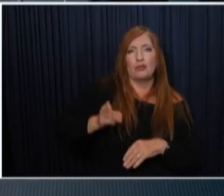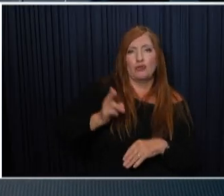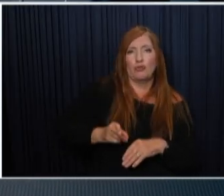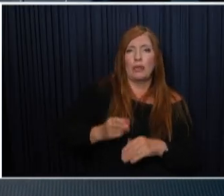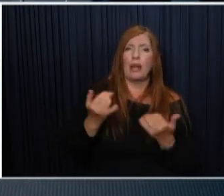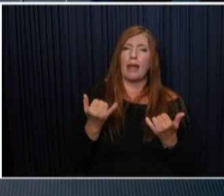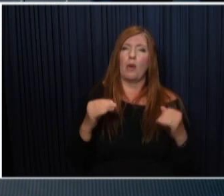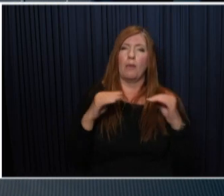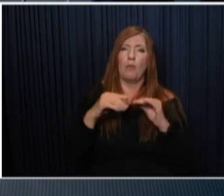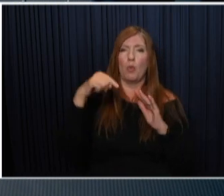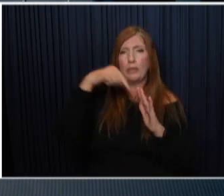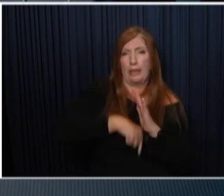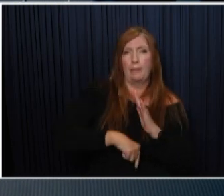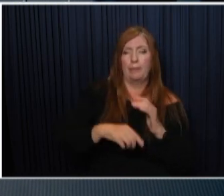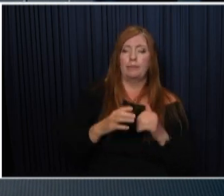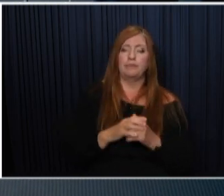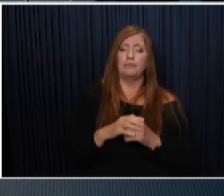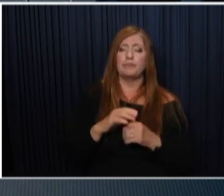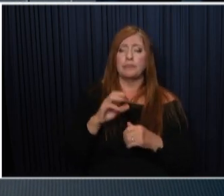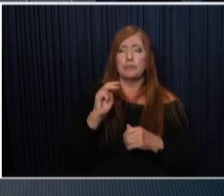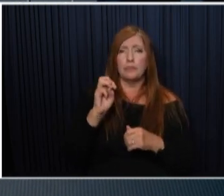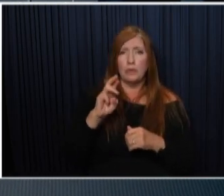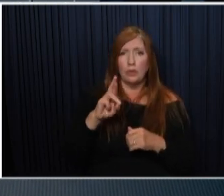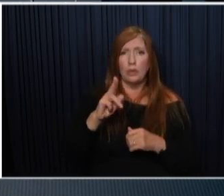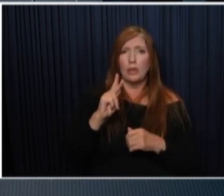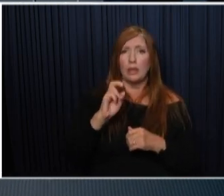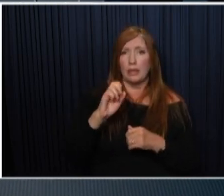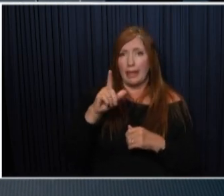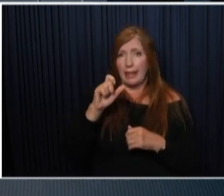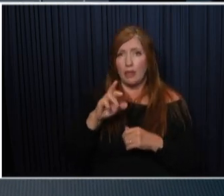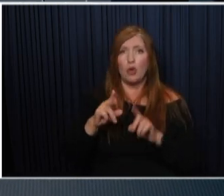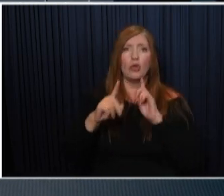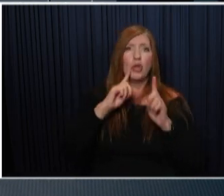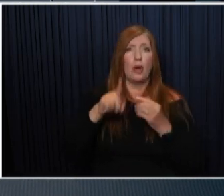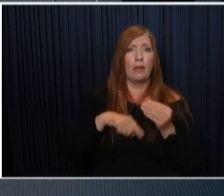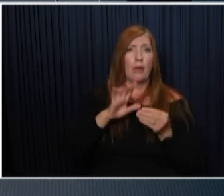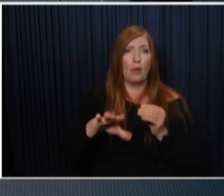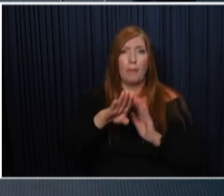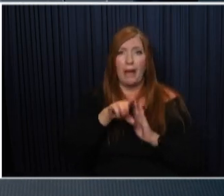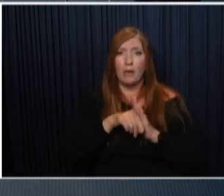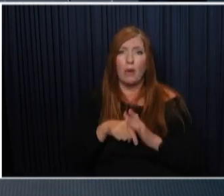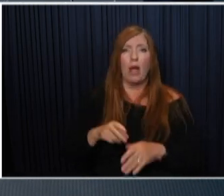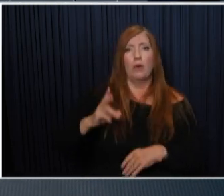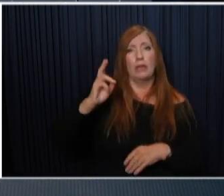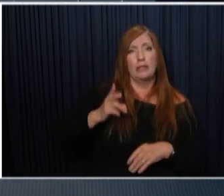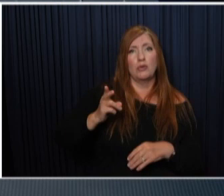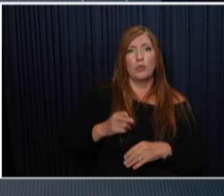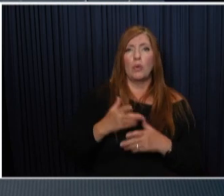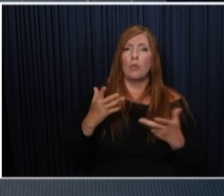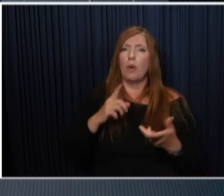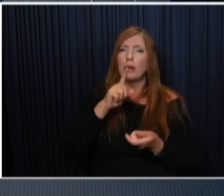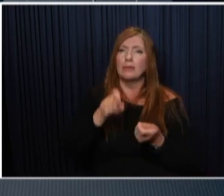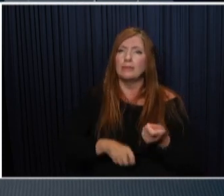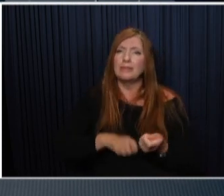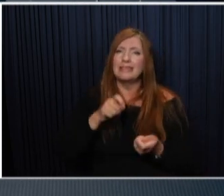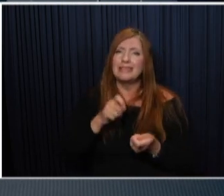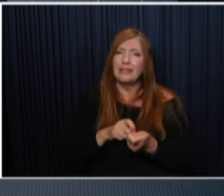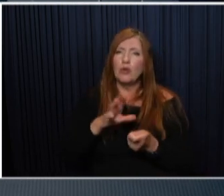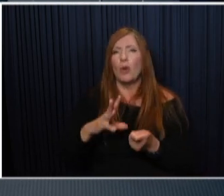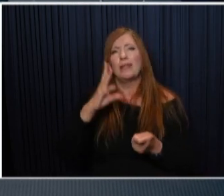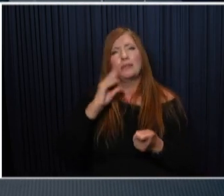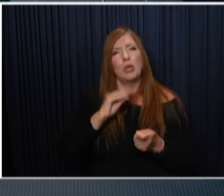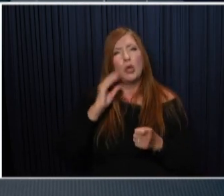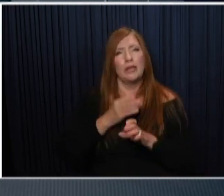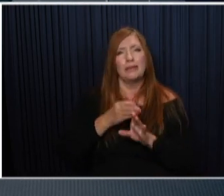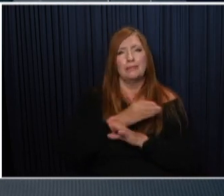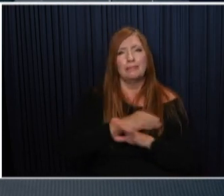little deeper into that. Mr. Keeler, you were talking about your background off the top, but what specifically in your background will